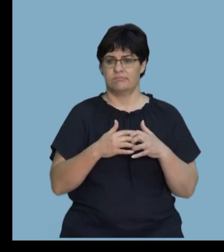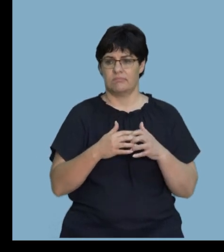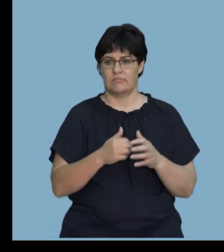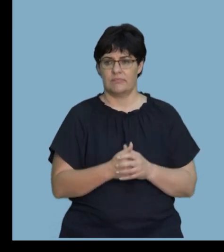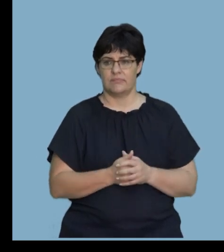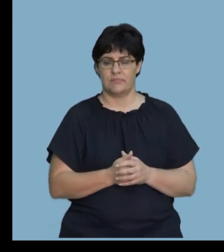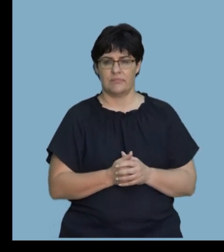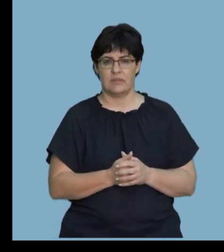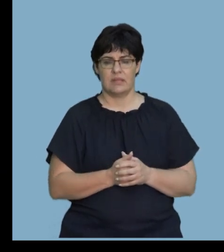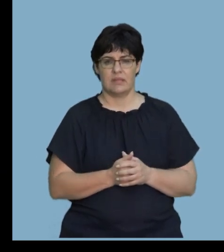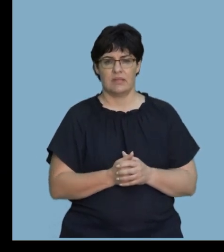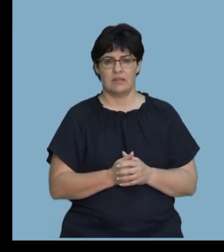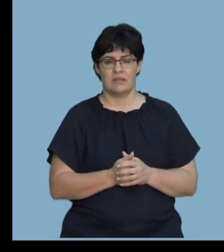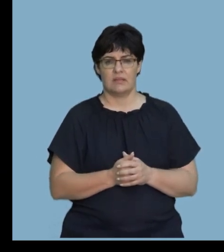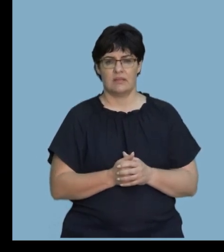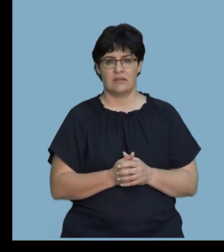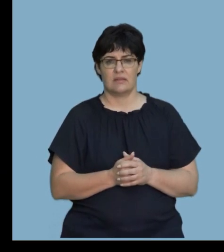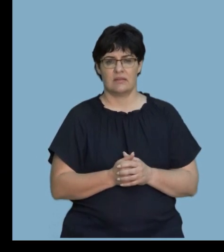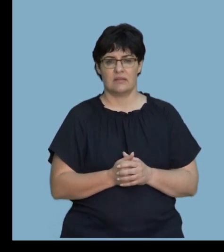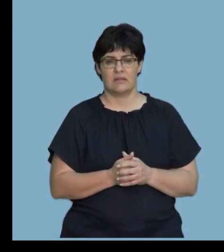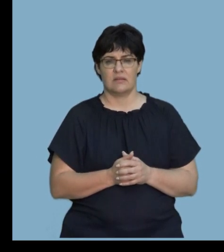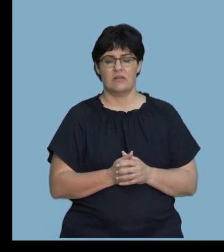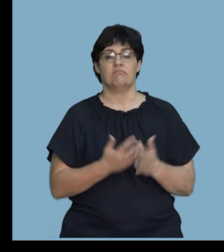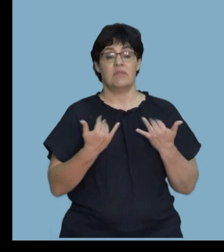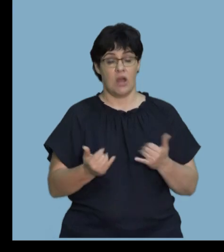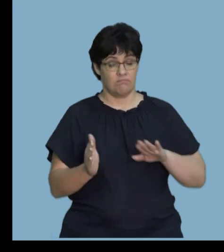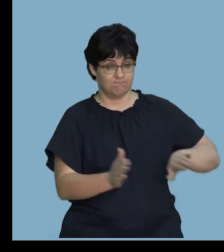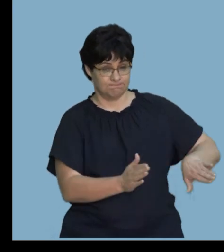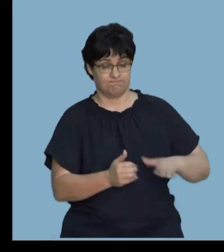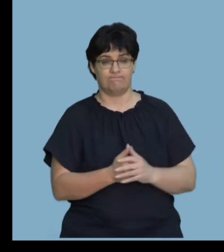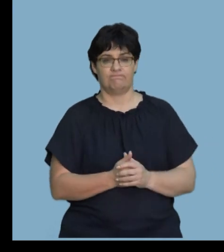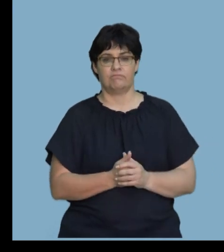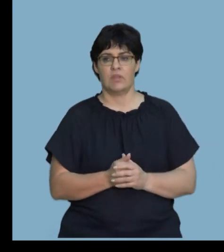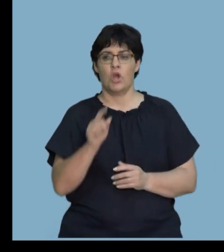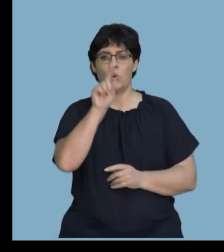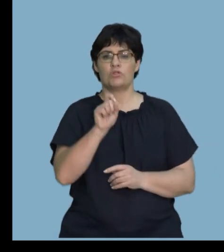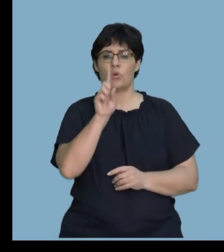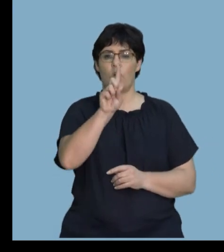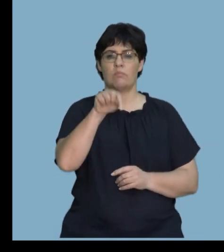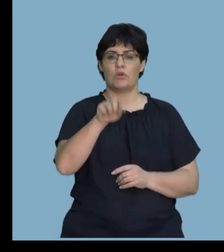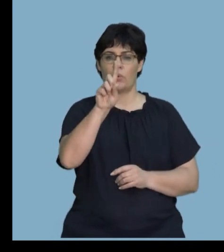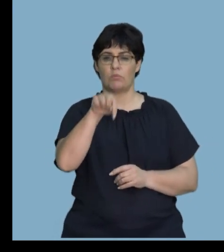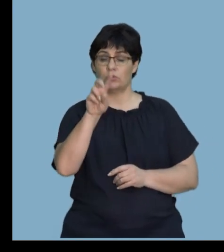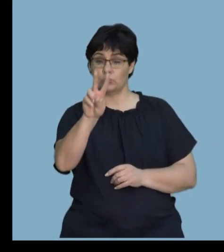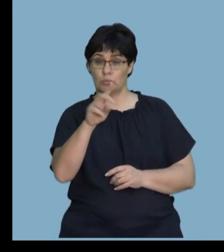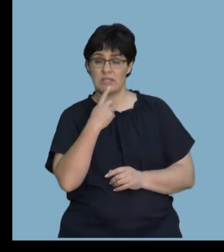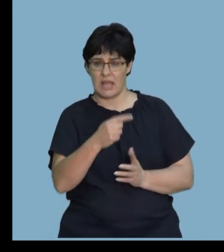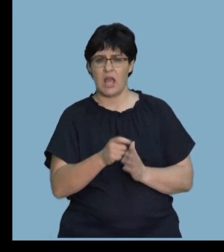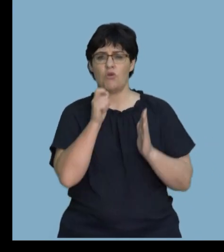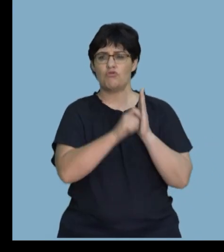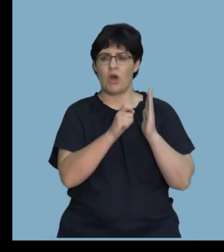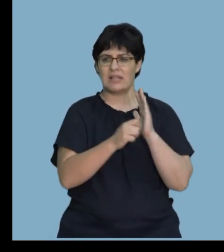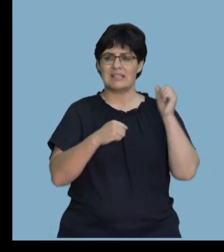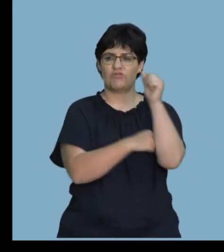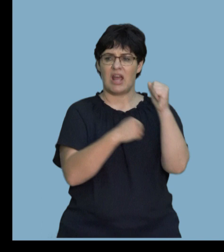preparation. Moving along, we've got question 1.1.2, which says, write down the